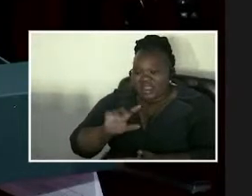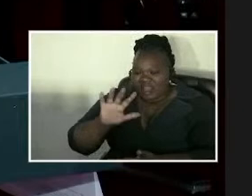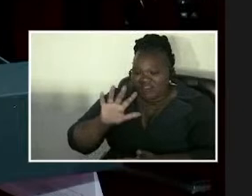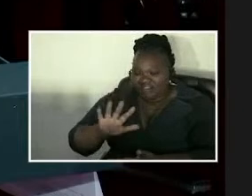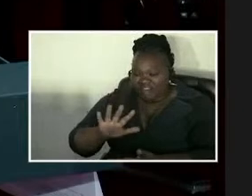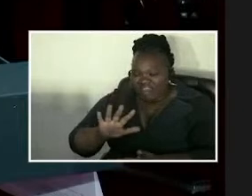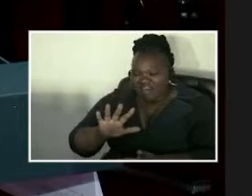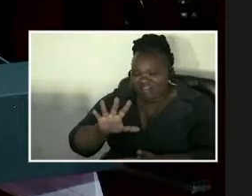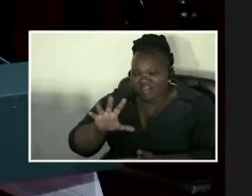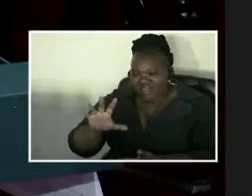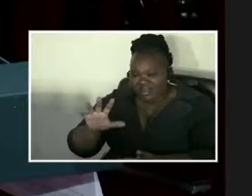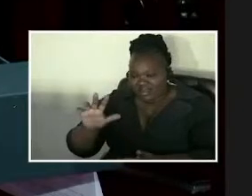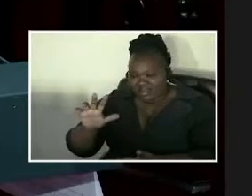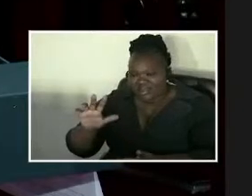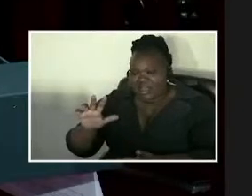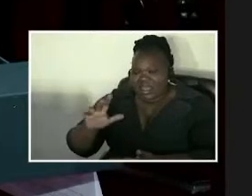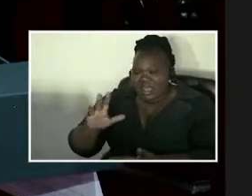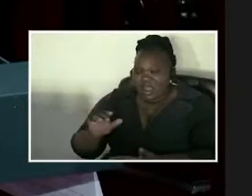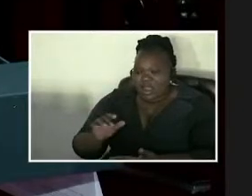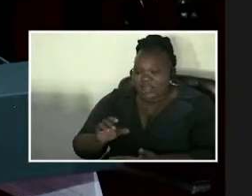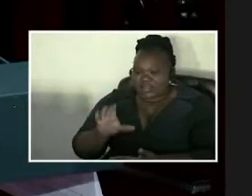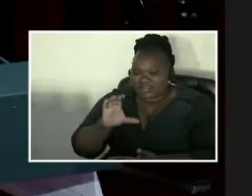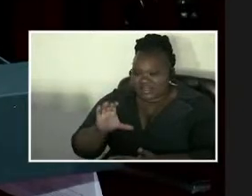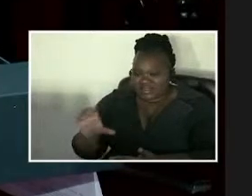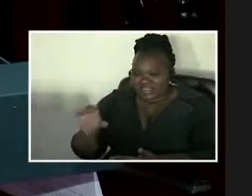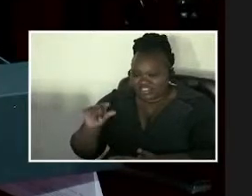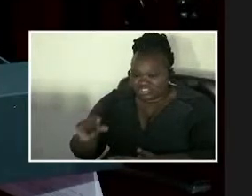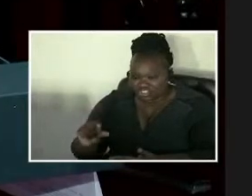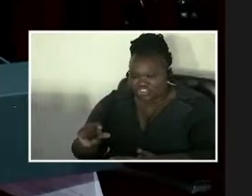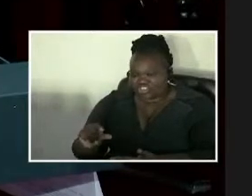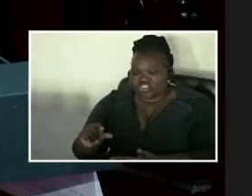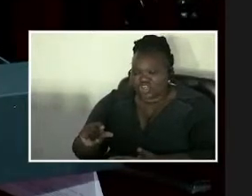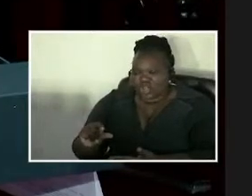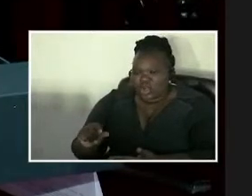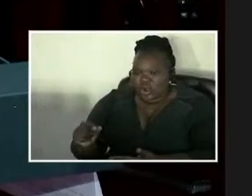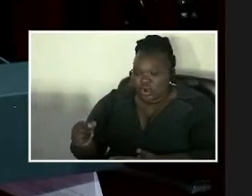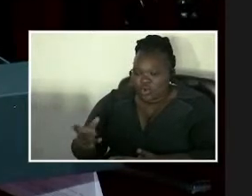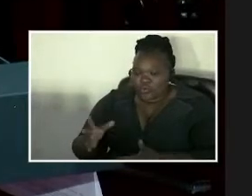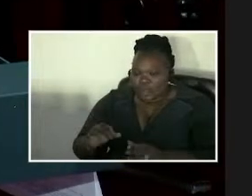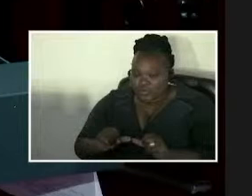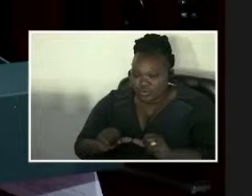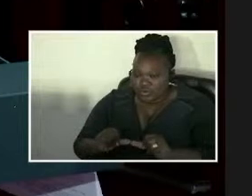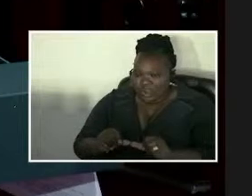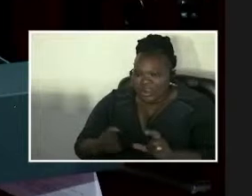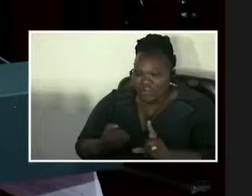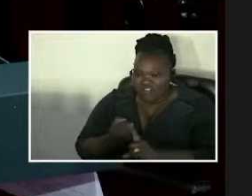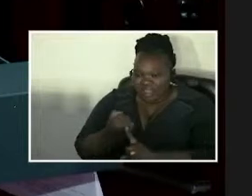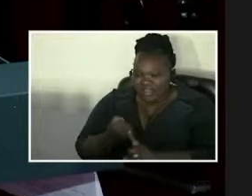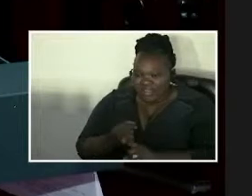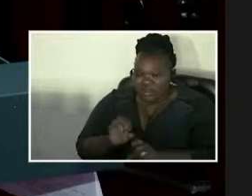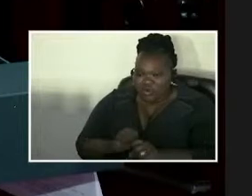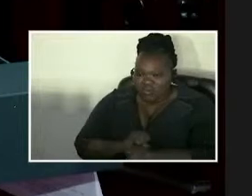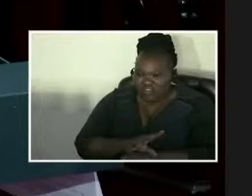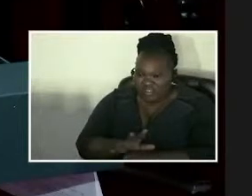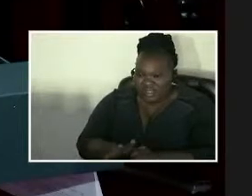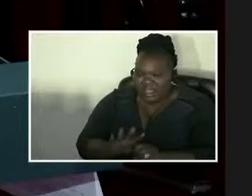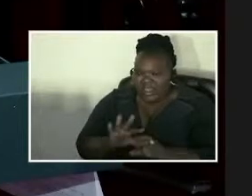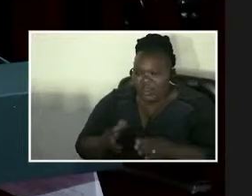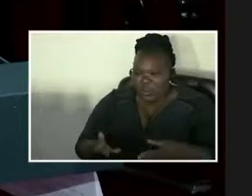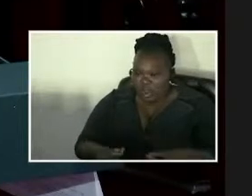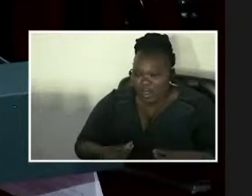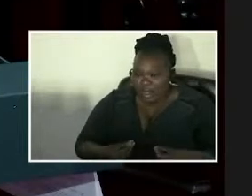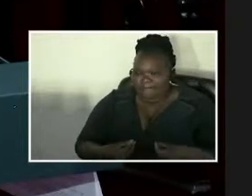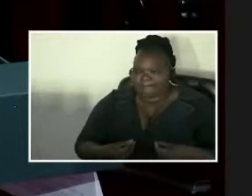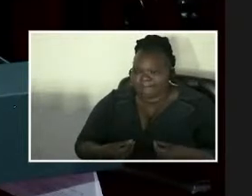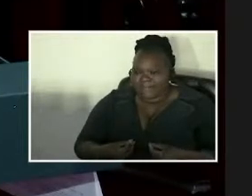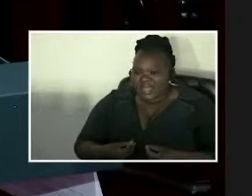community caregivers further the allocation of 1.5 billion to continue fighting the covet-19 pandemic is welcomed